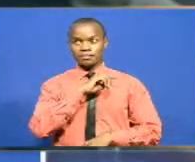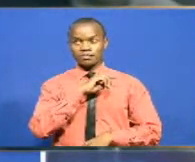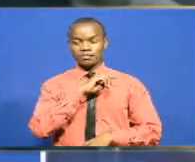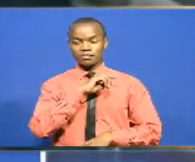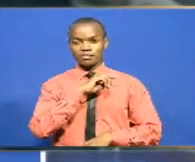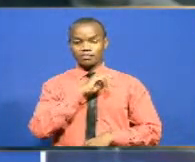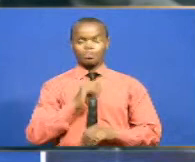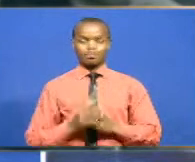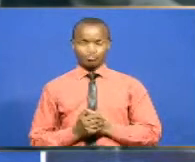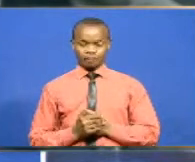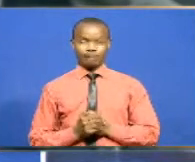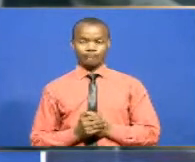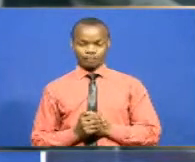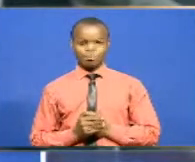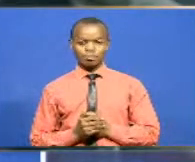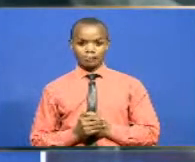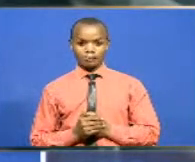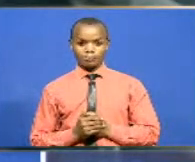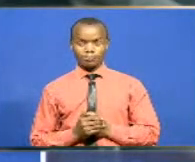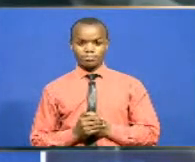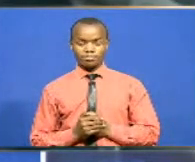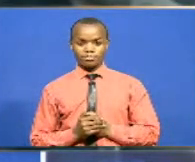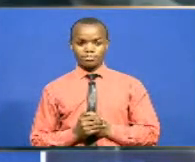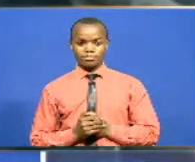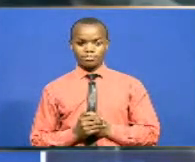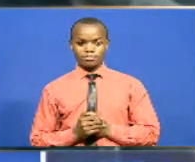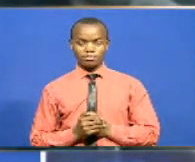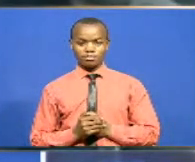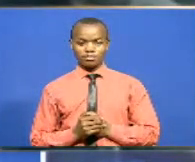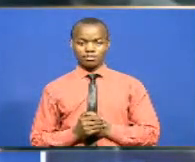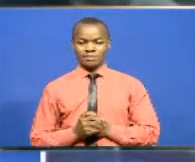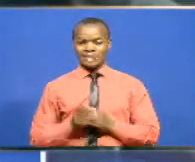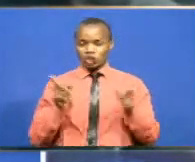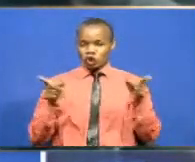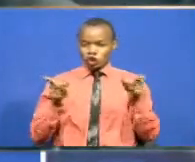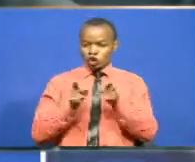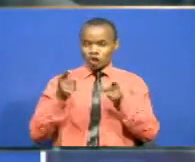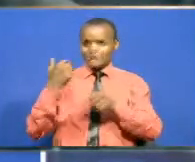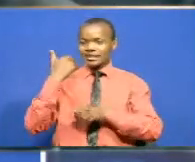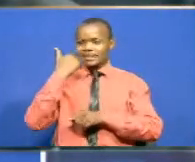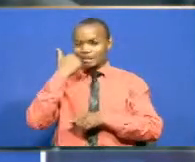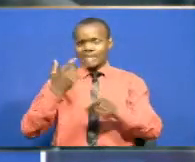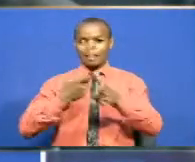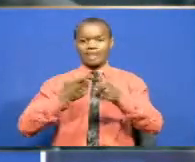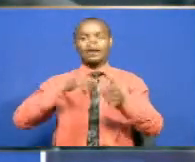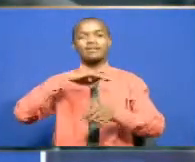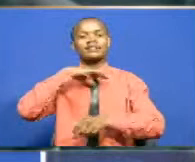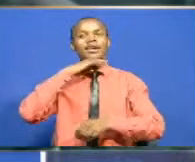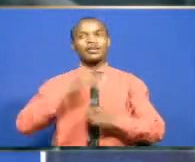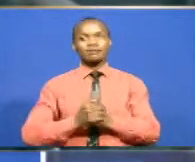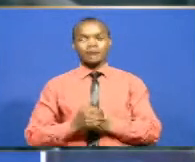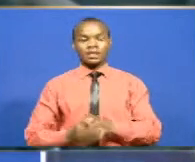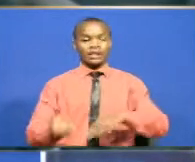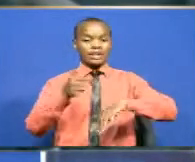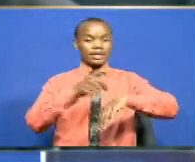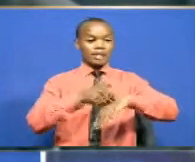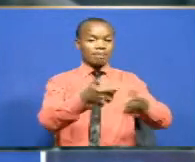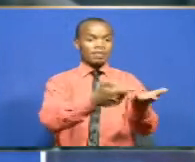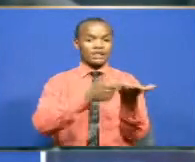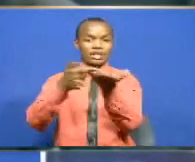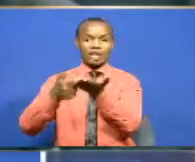who was through a short illness. As a county, in consultation with our public health